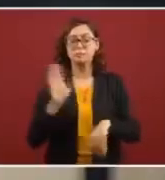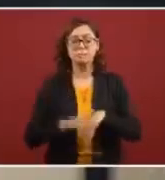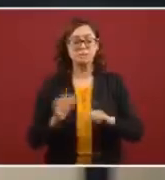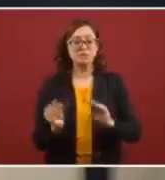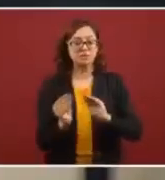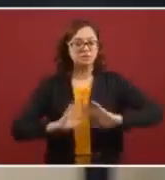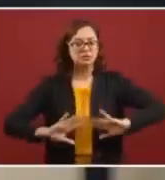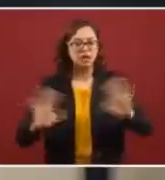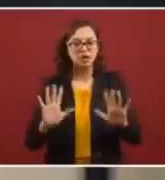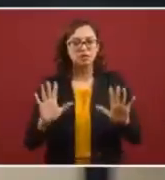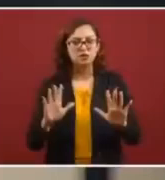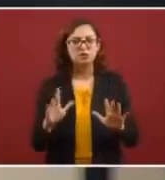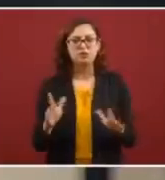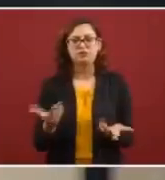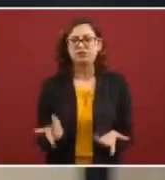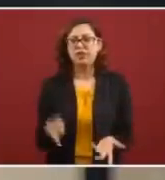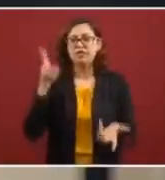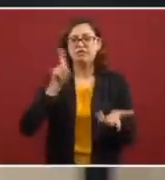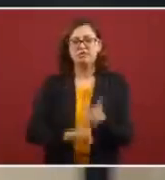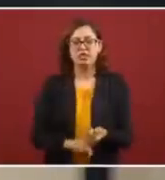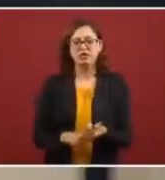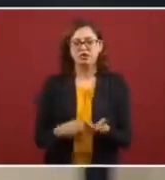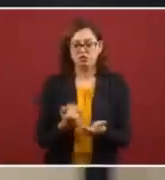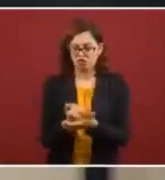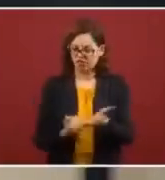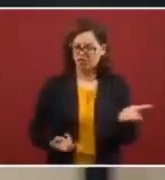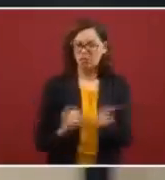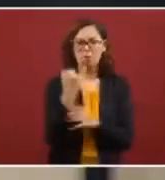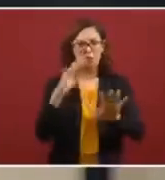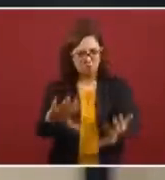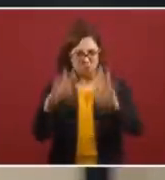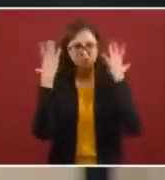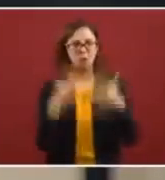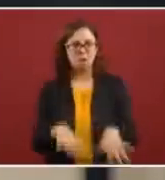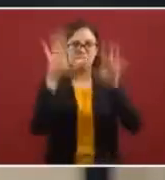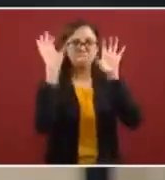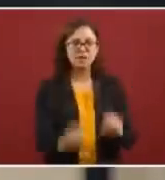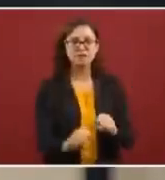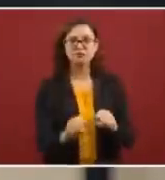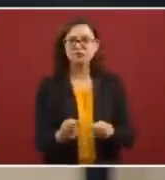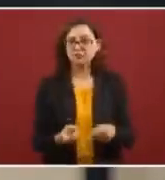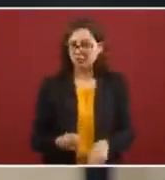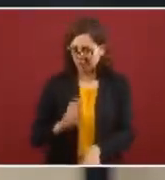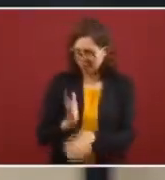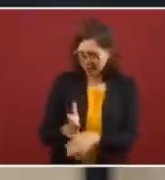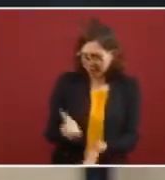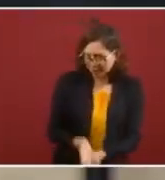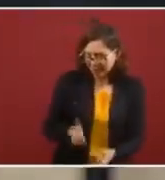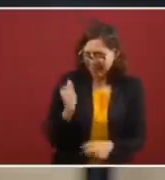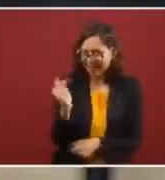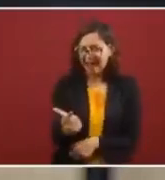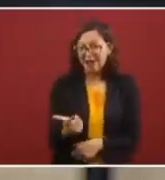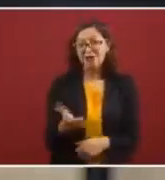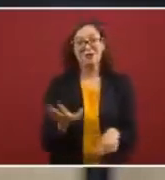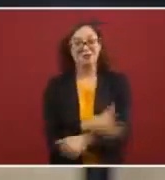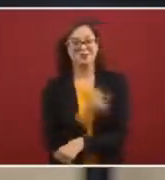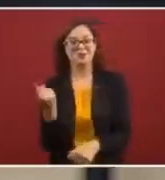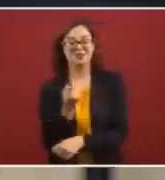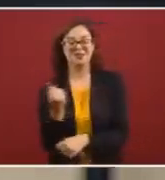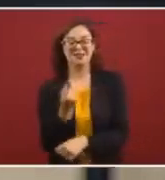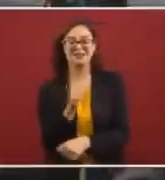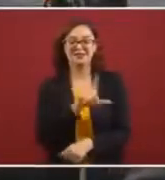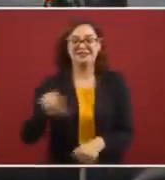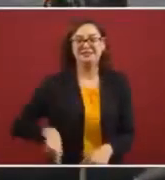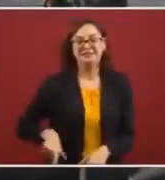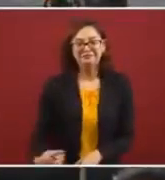una sanción al interior a quienes hayan ordenado esta accionar de esta manera que puso al gobierno. So, are